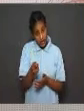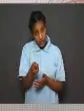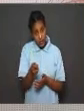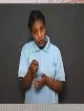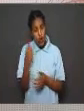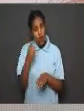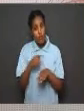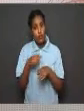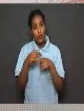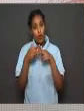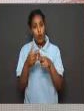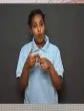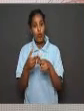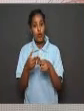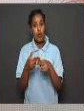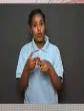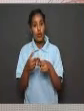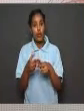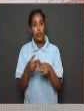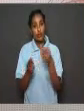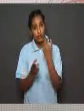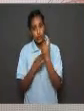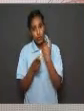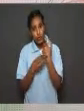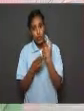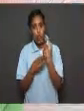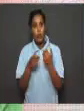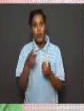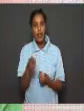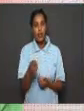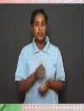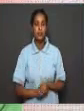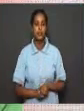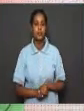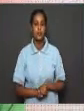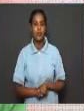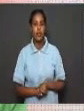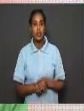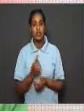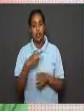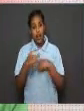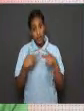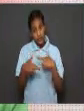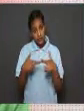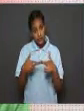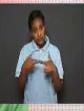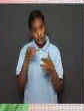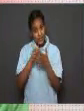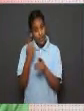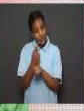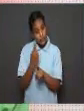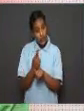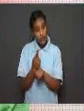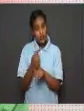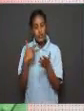is often called a storage battery. The reactions that take